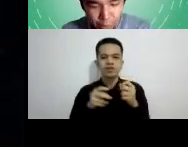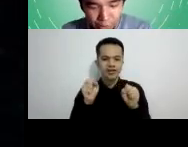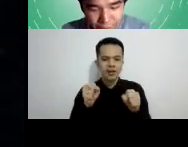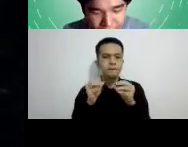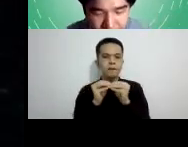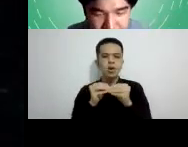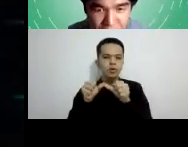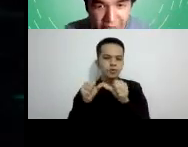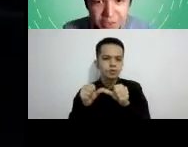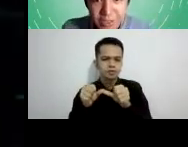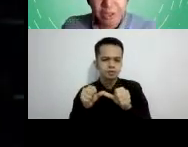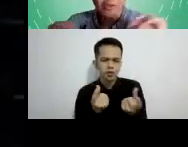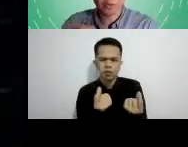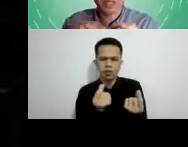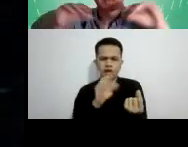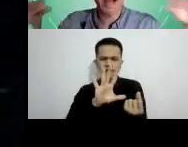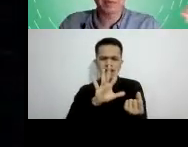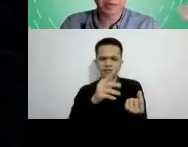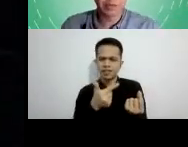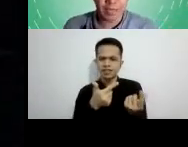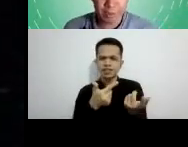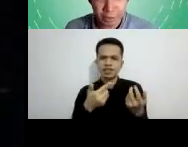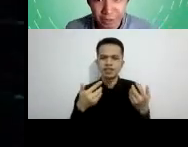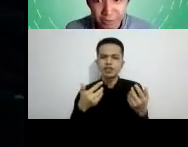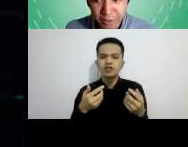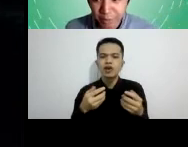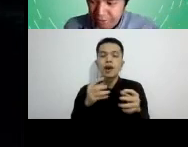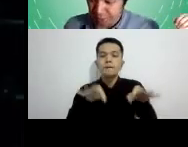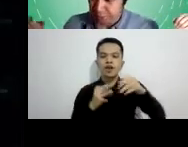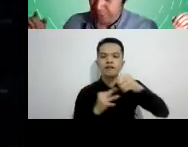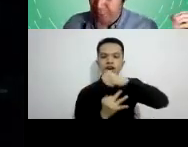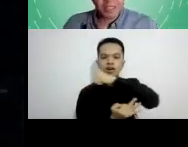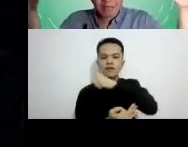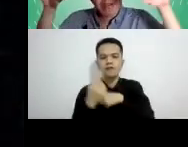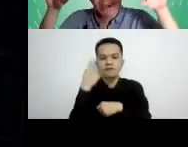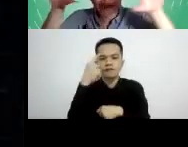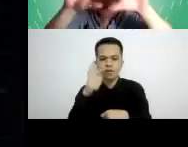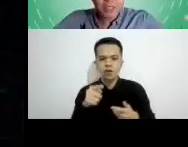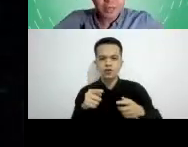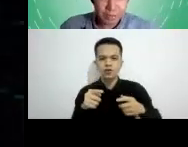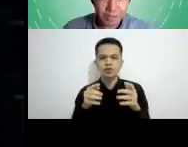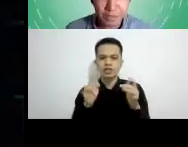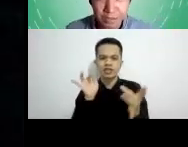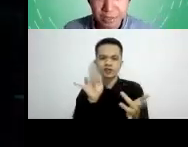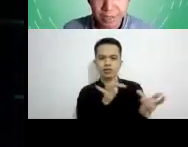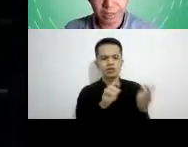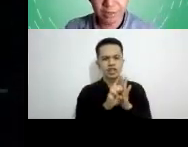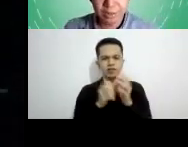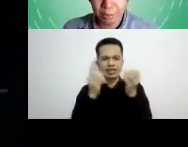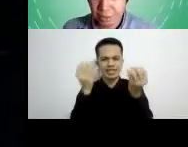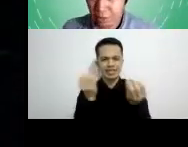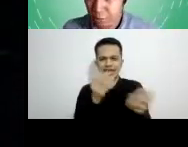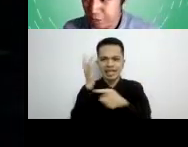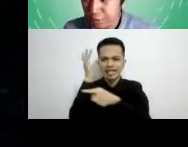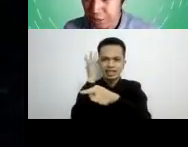And what this does is 5G forms the backbone of the network. Because imagine having a million different sensors in a city,